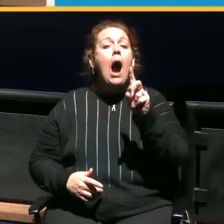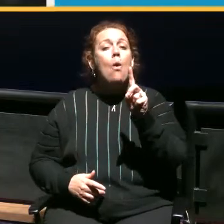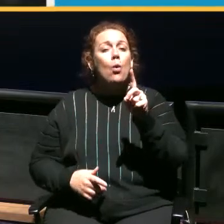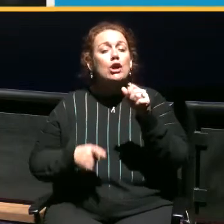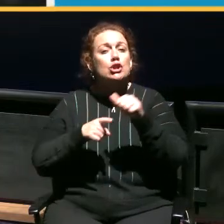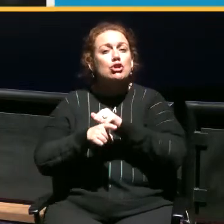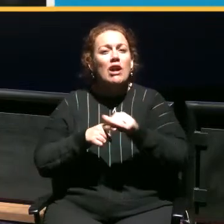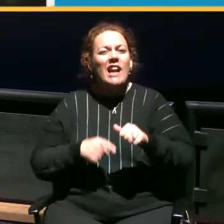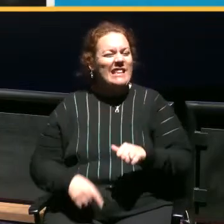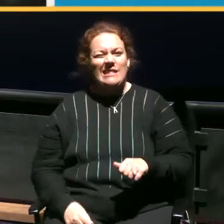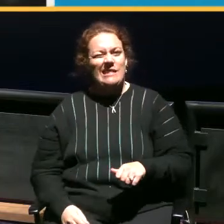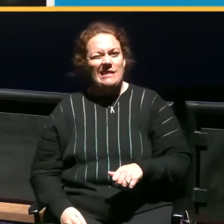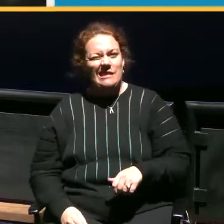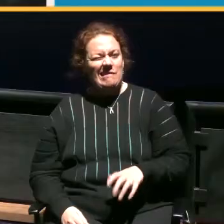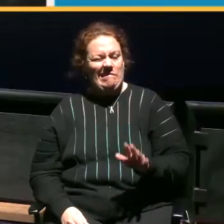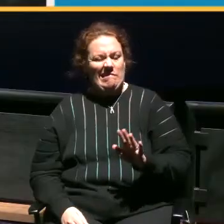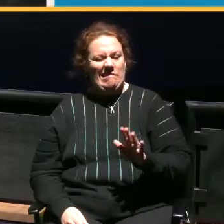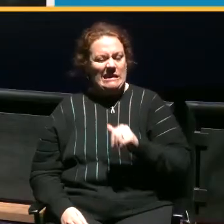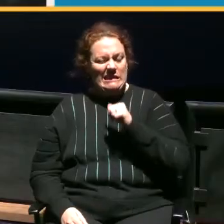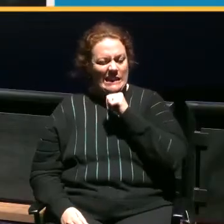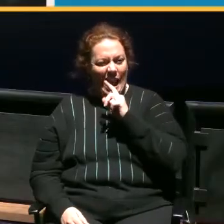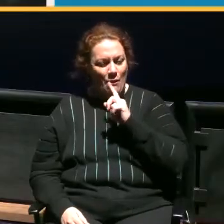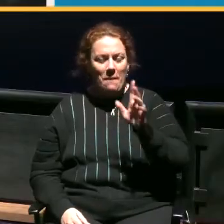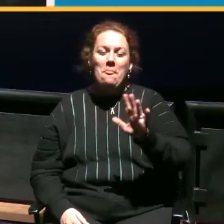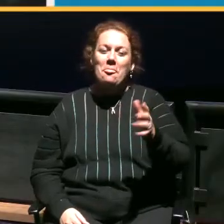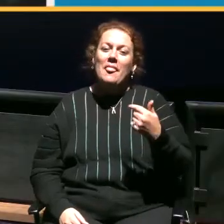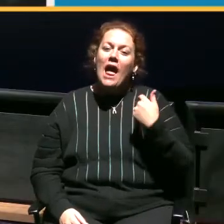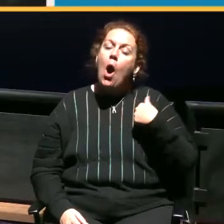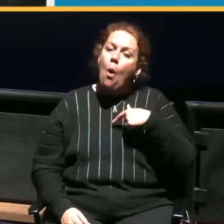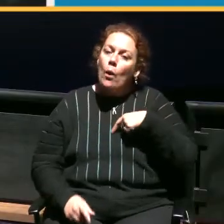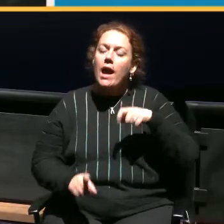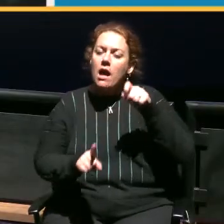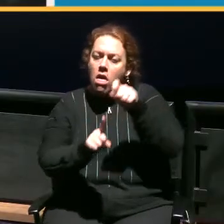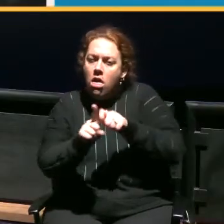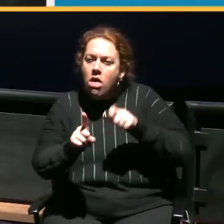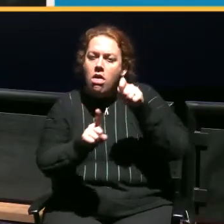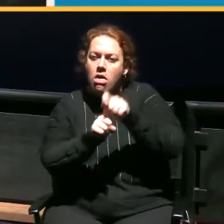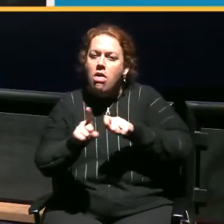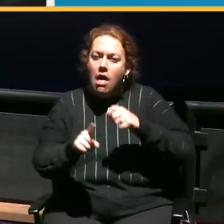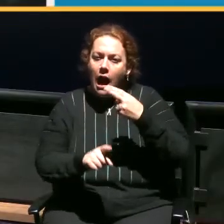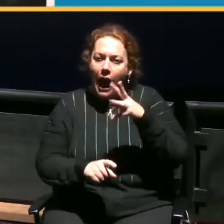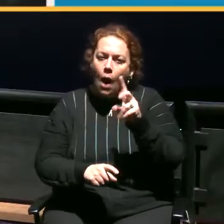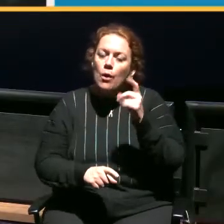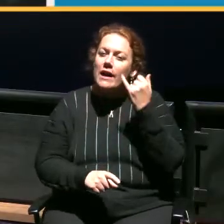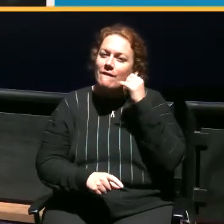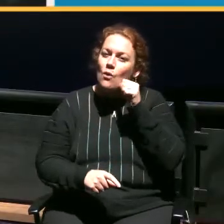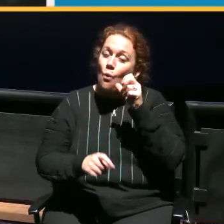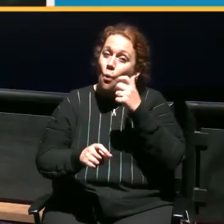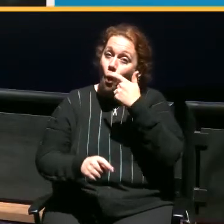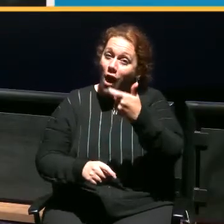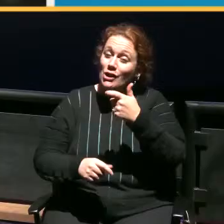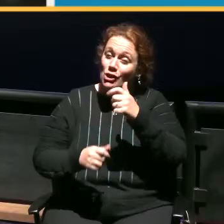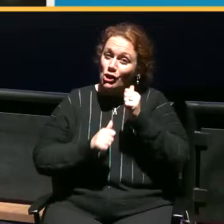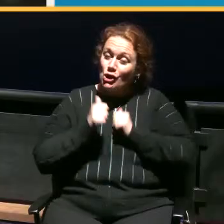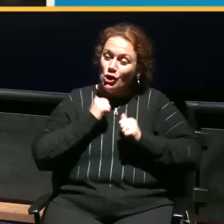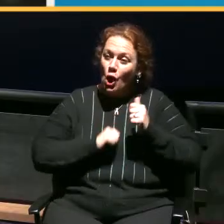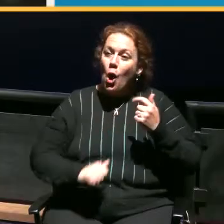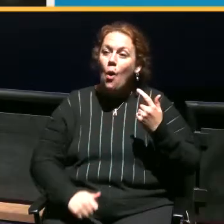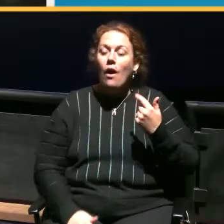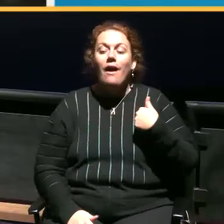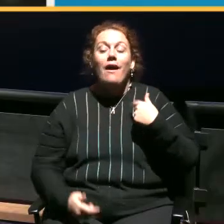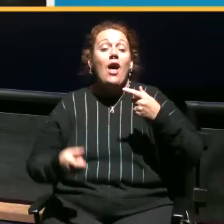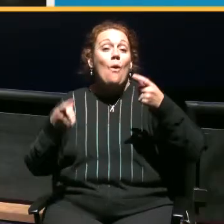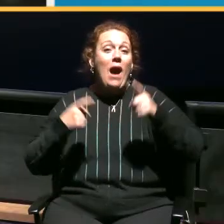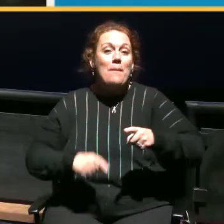training, nah, not really. So, all right, so we really picked on Howard. If you see this show, so